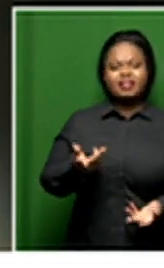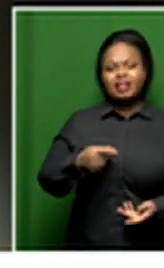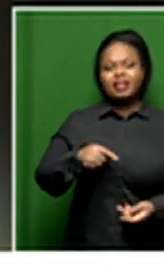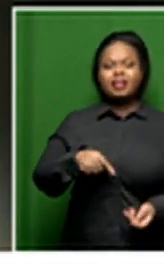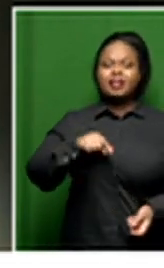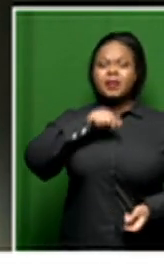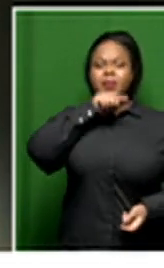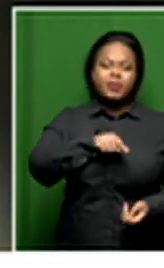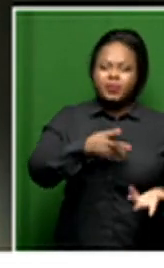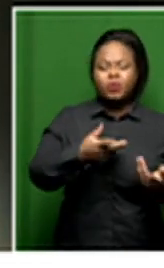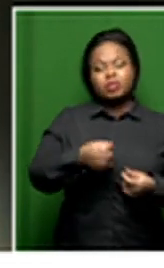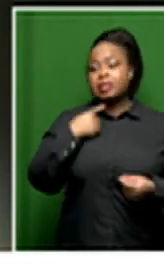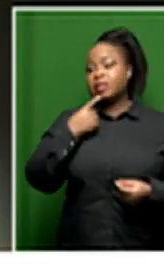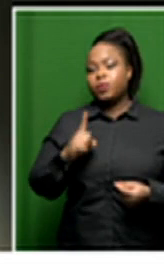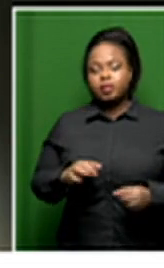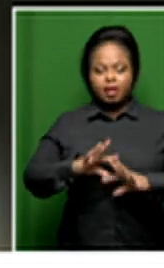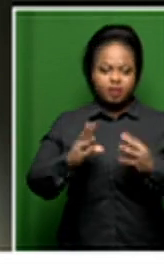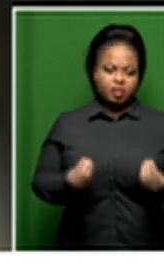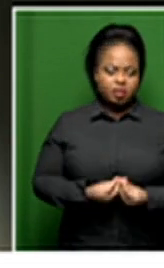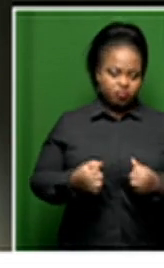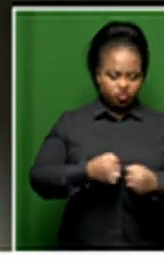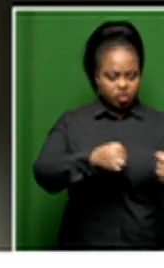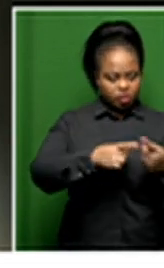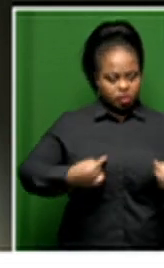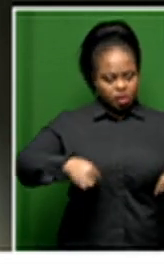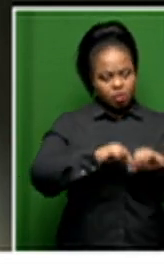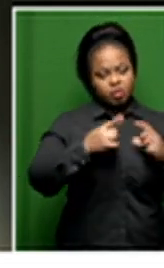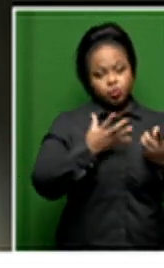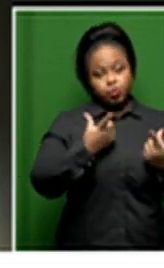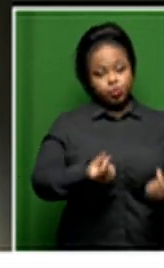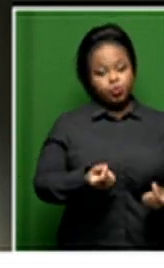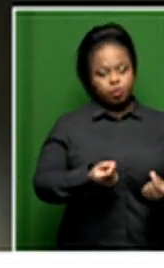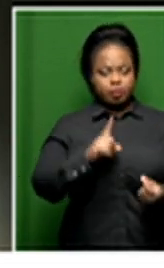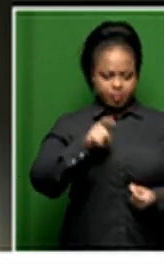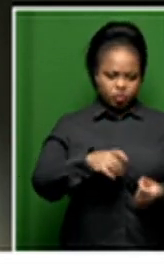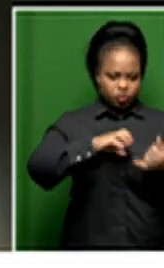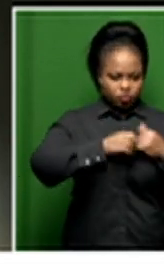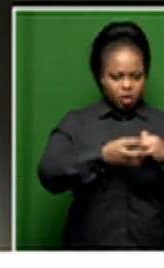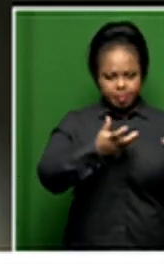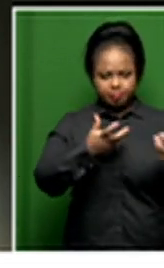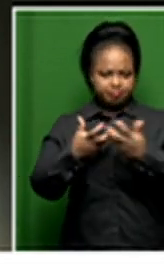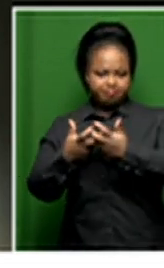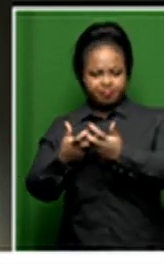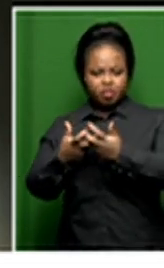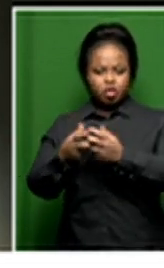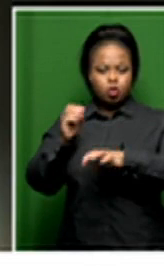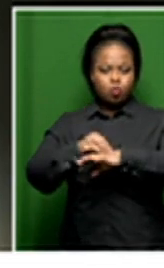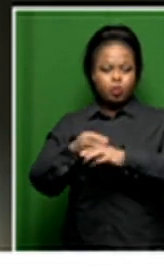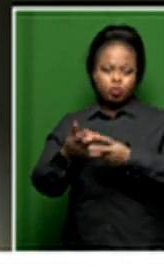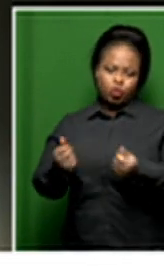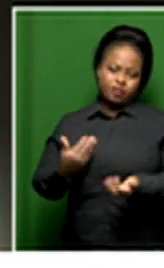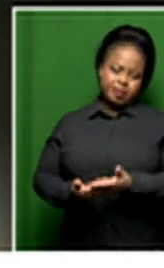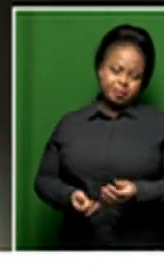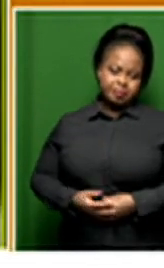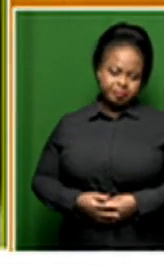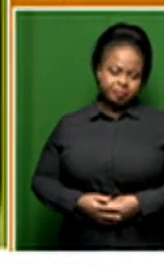saying? So strategies need to be tailored to fit the problem. Yeah.